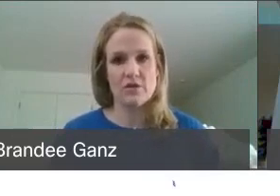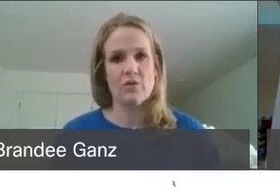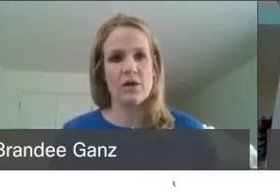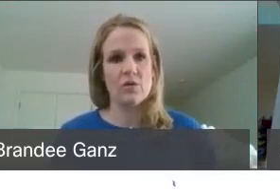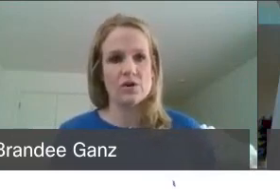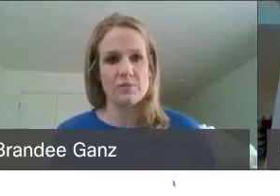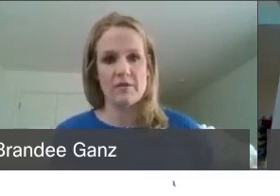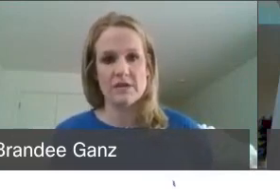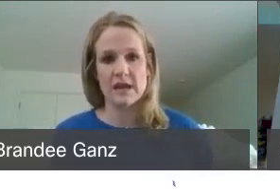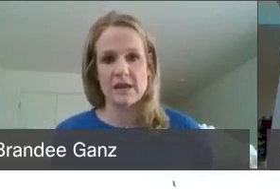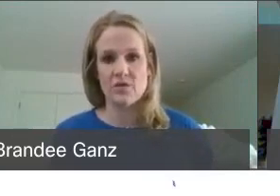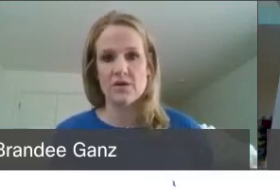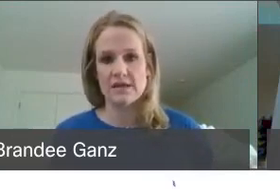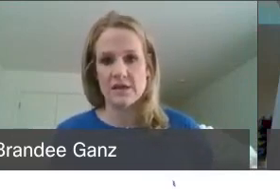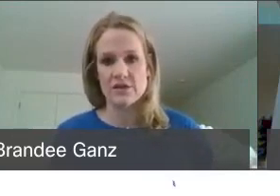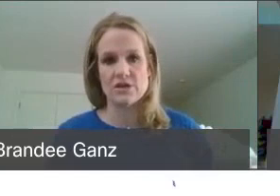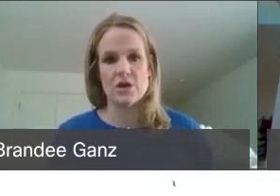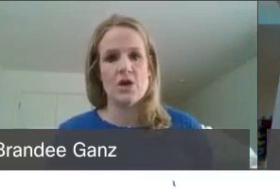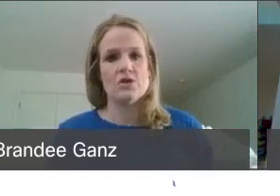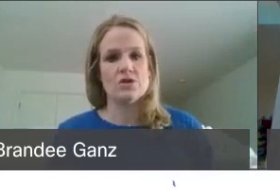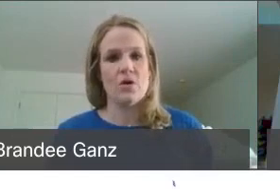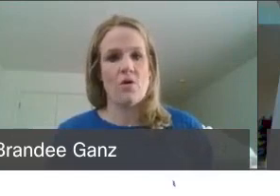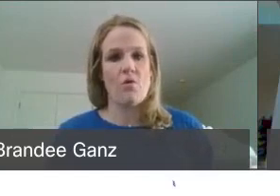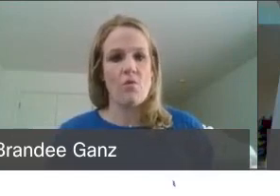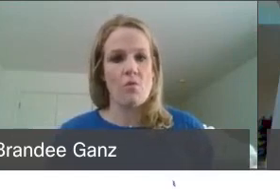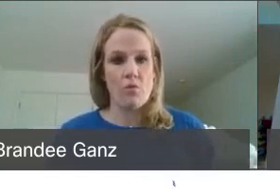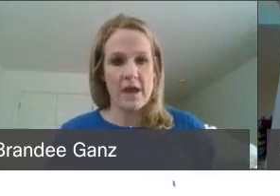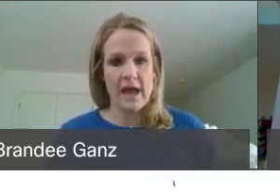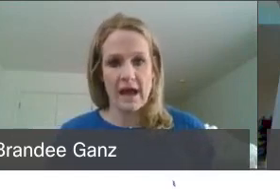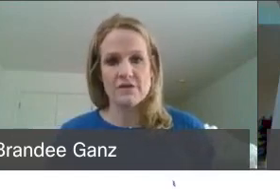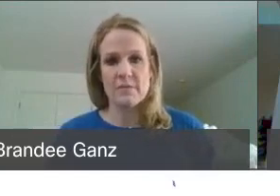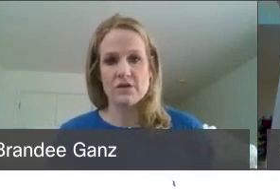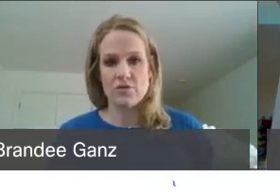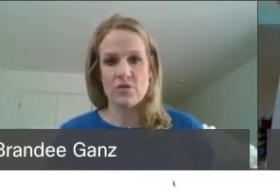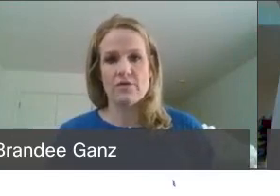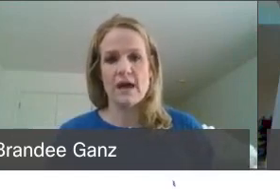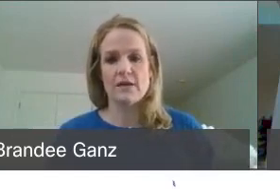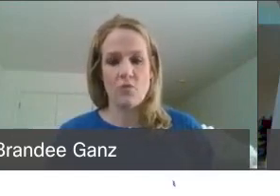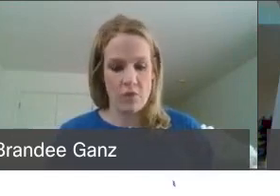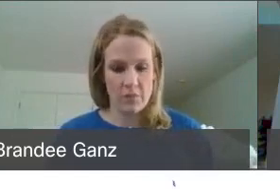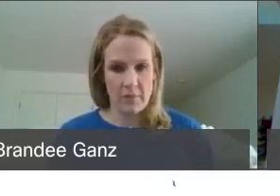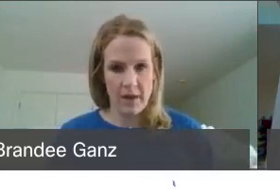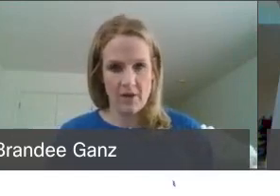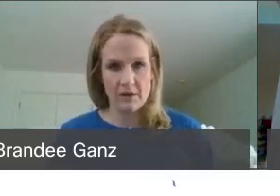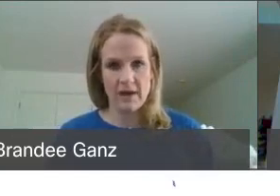going to in order to be able to get into organizations. So we have to make sure that we are prepared,